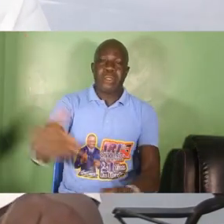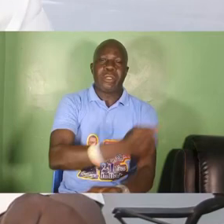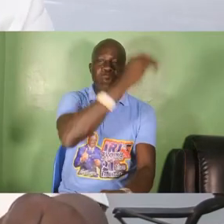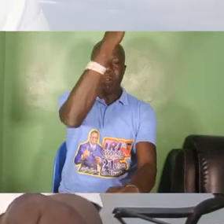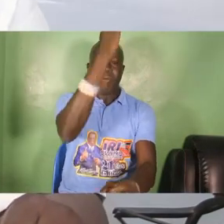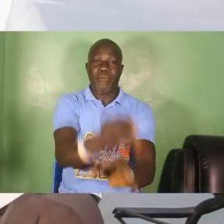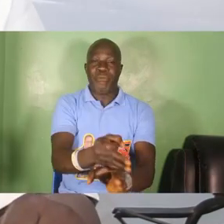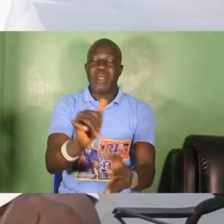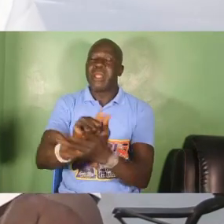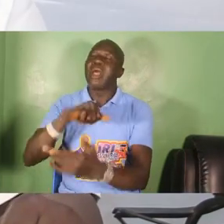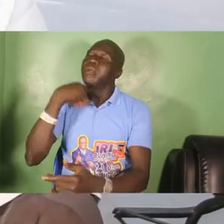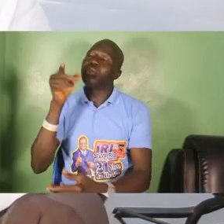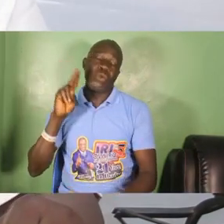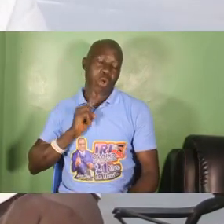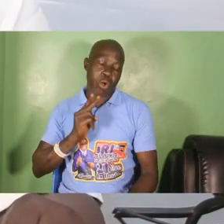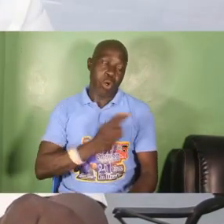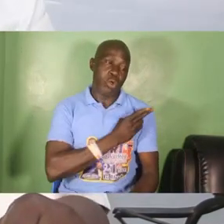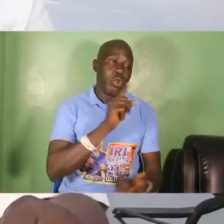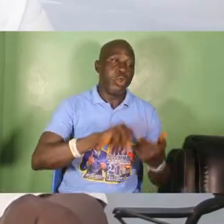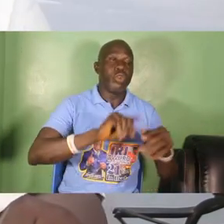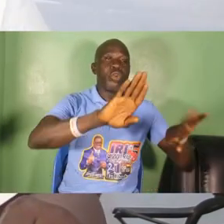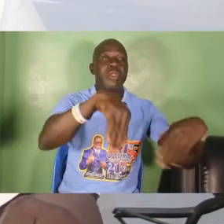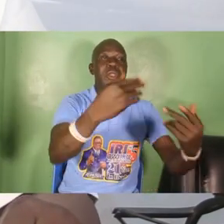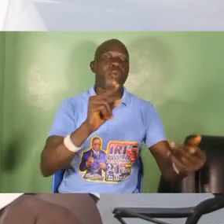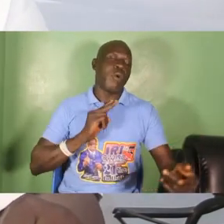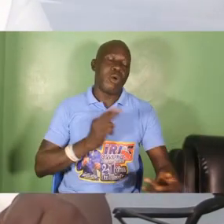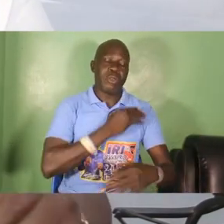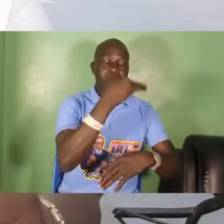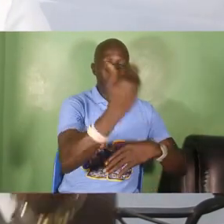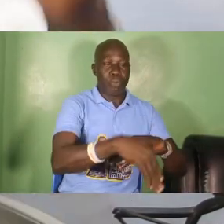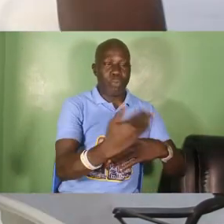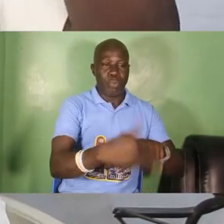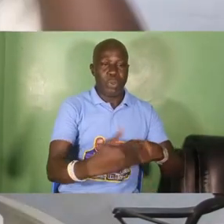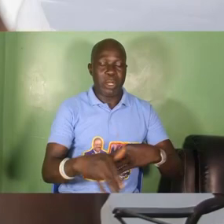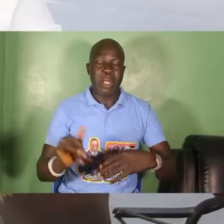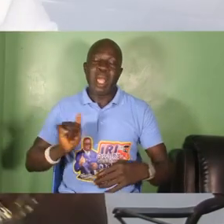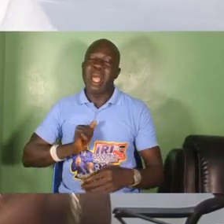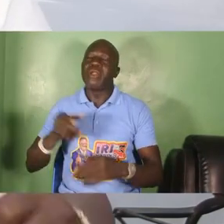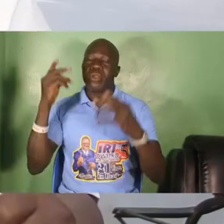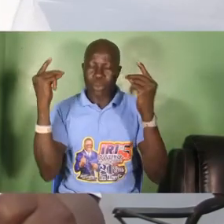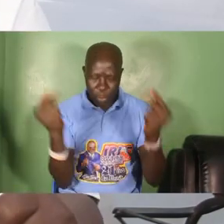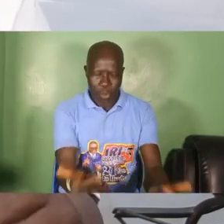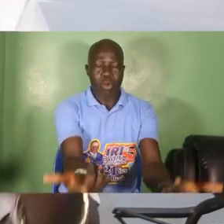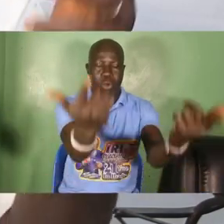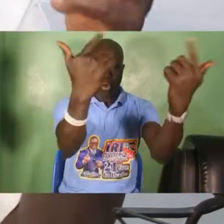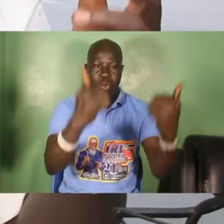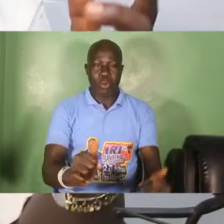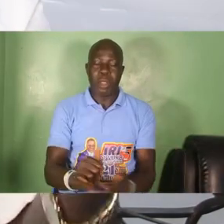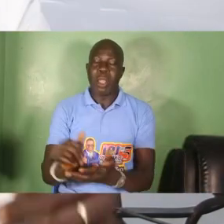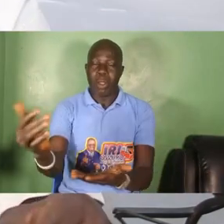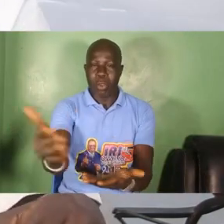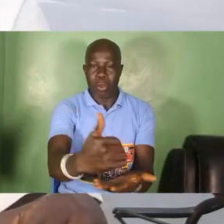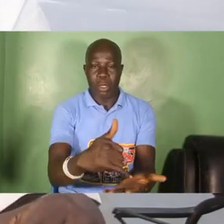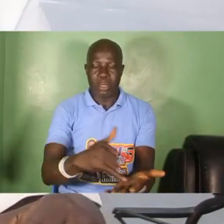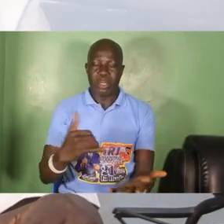e so fun wa. That you told us. Second. That they should give us a carat. And she came.